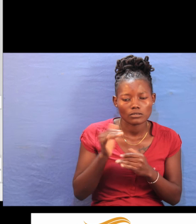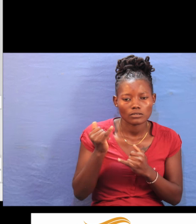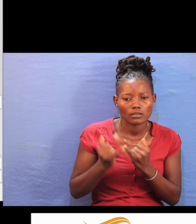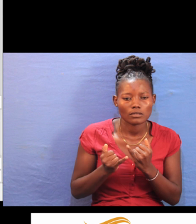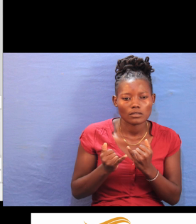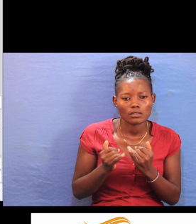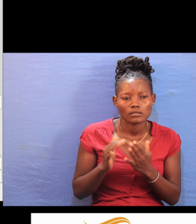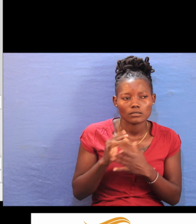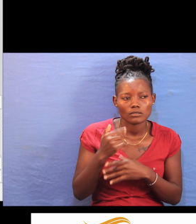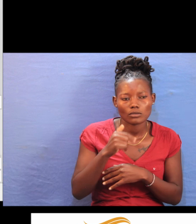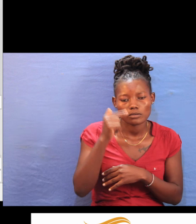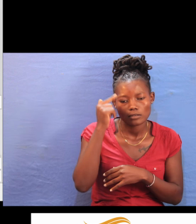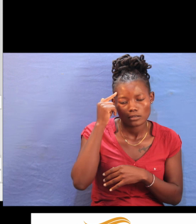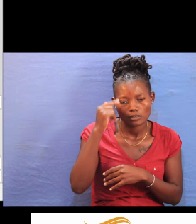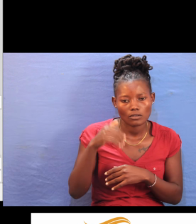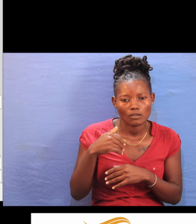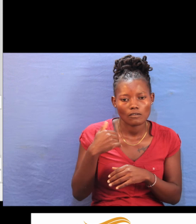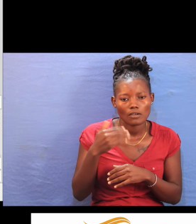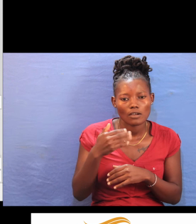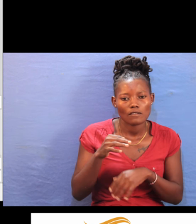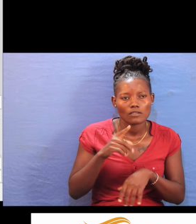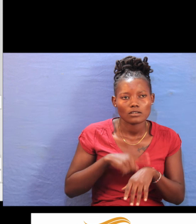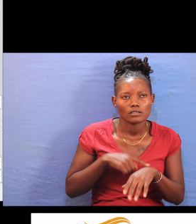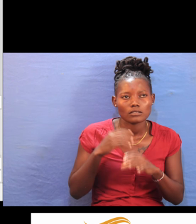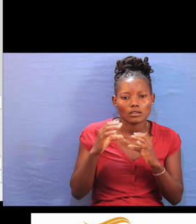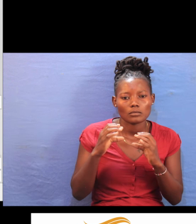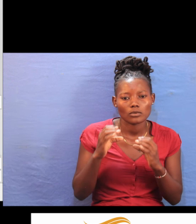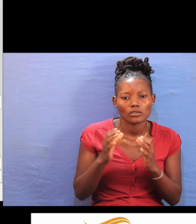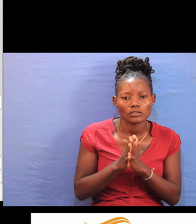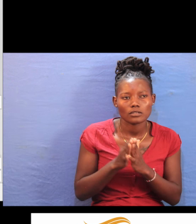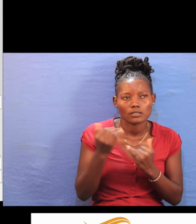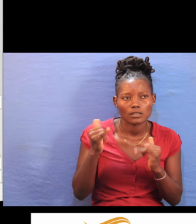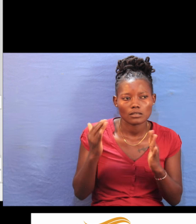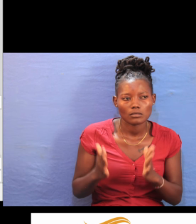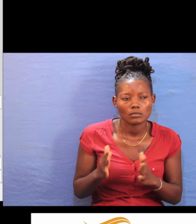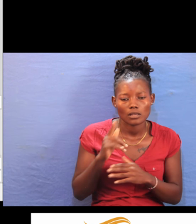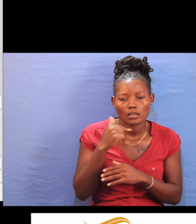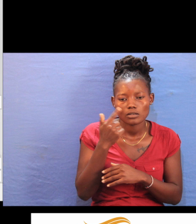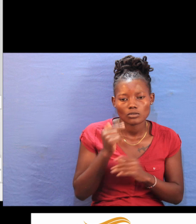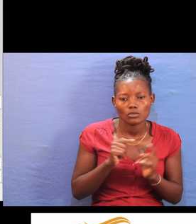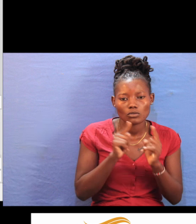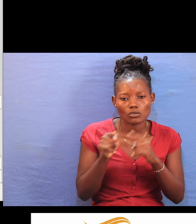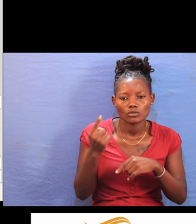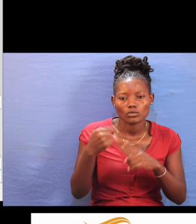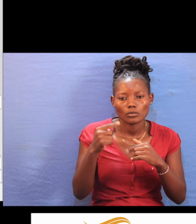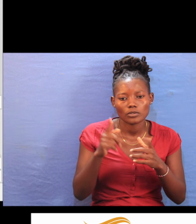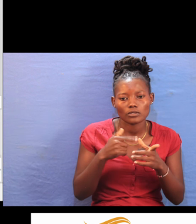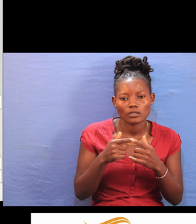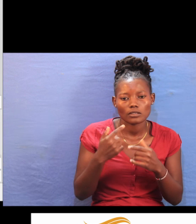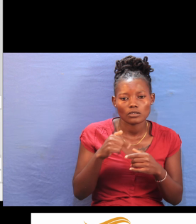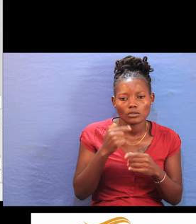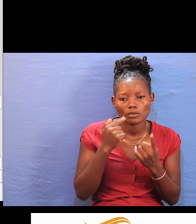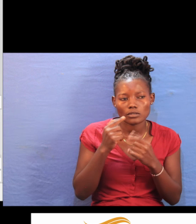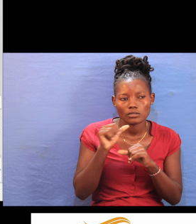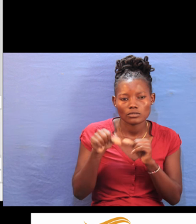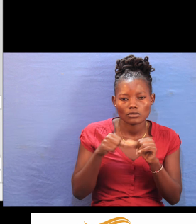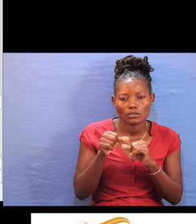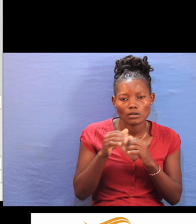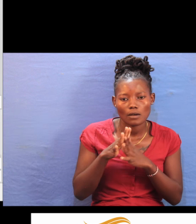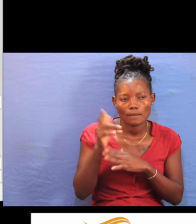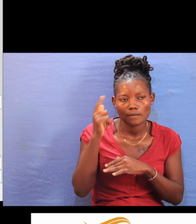mean, I always talk about how we talk about psychological skills. We talk about using psychology,